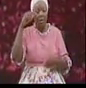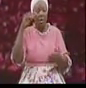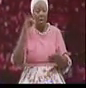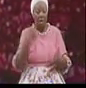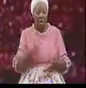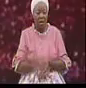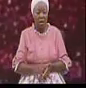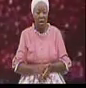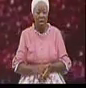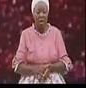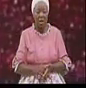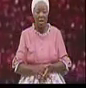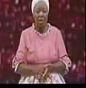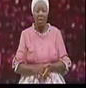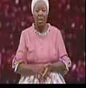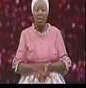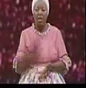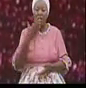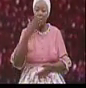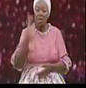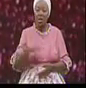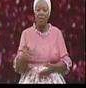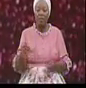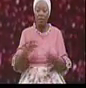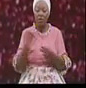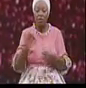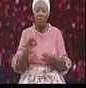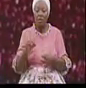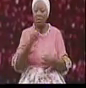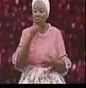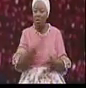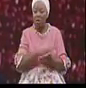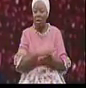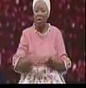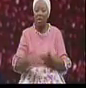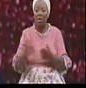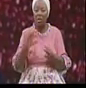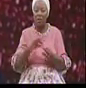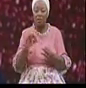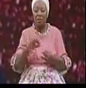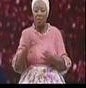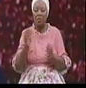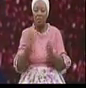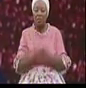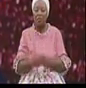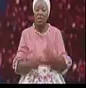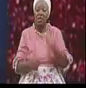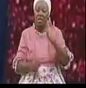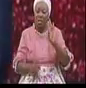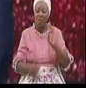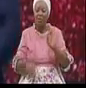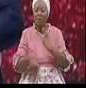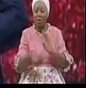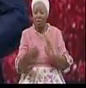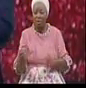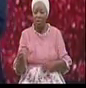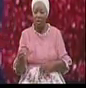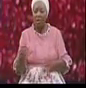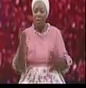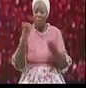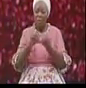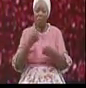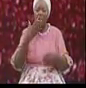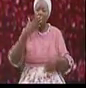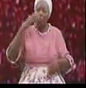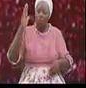that evil spirit, unclean spirit, was seven others, more wicked